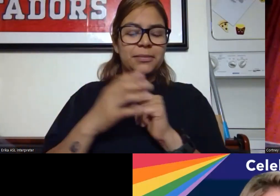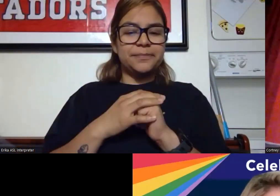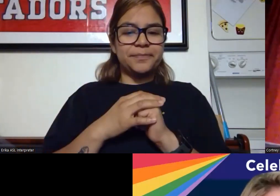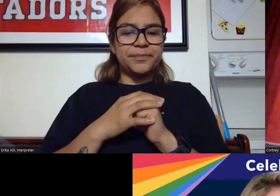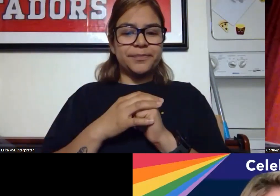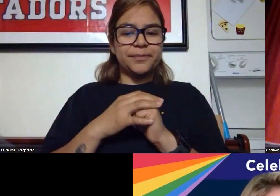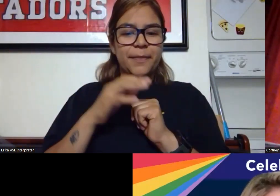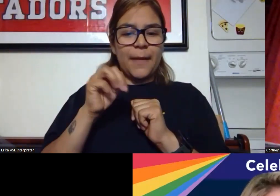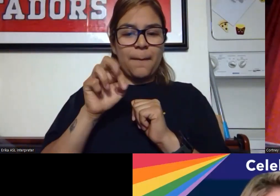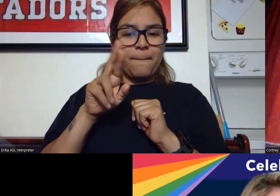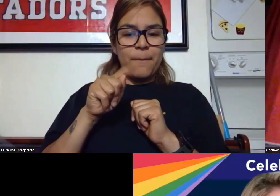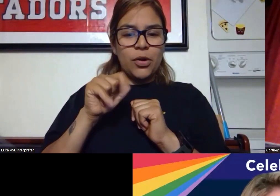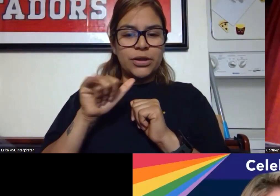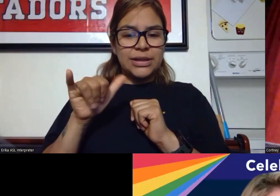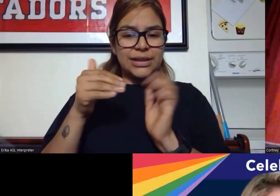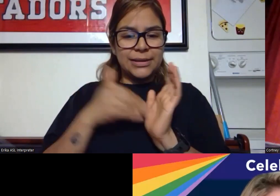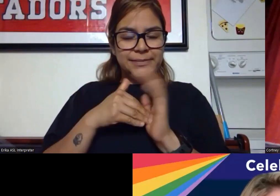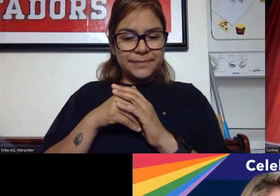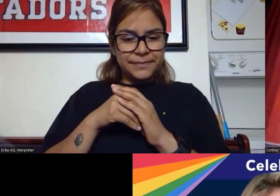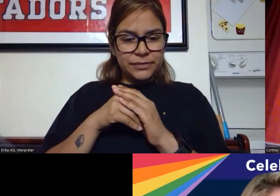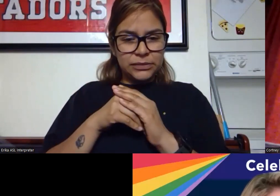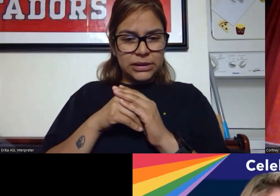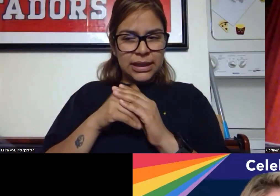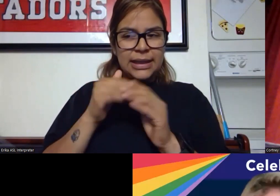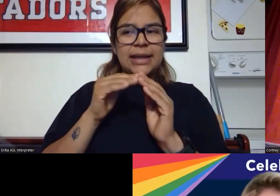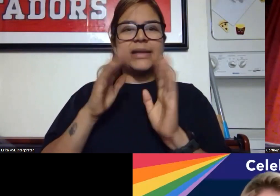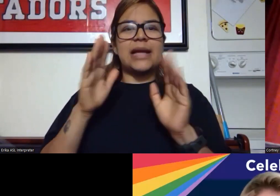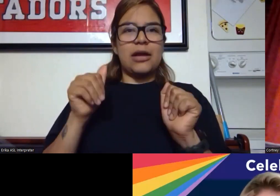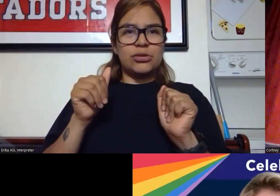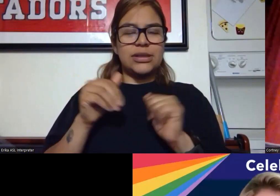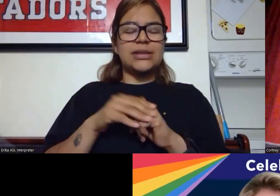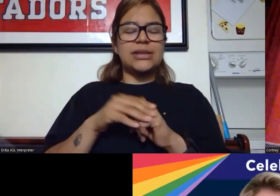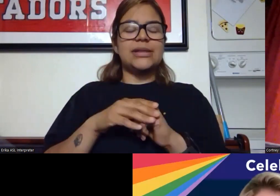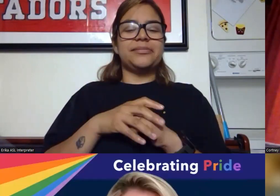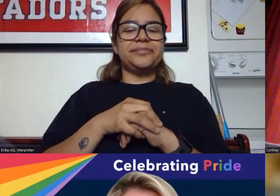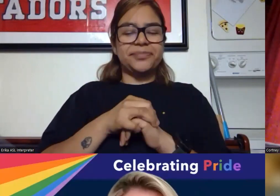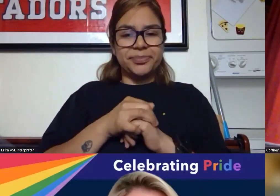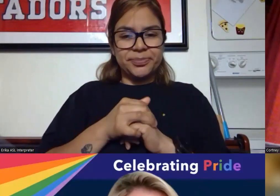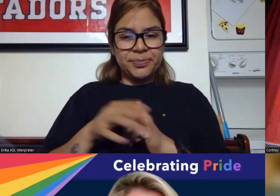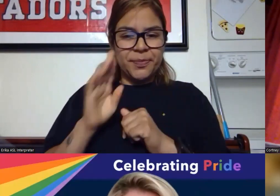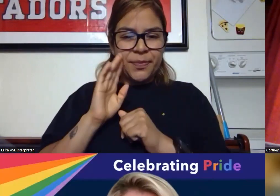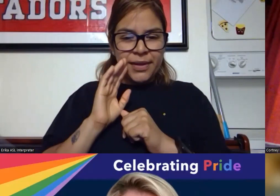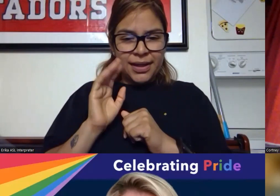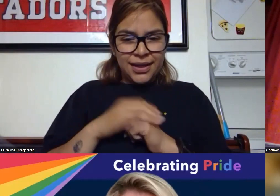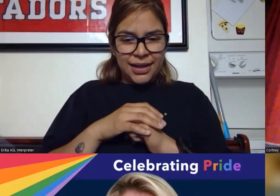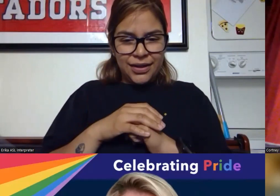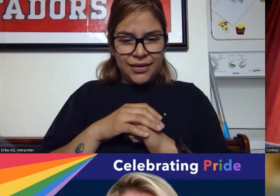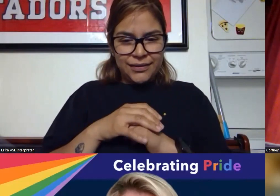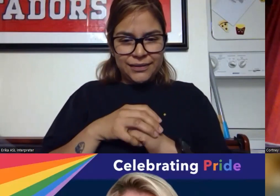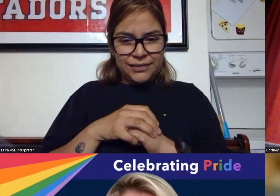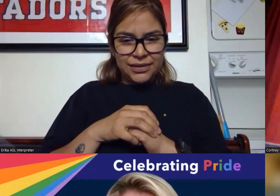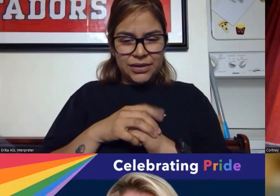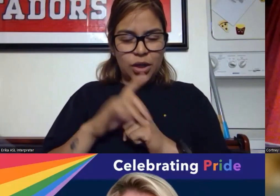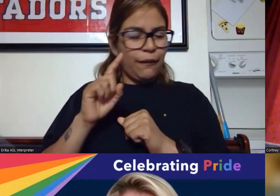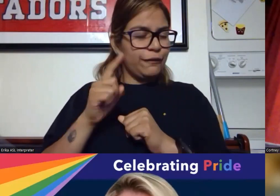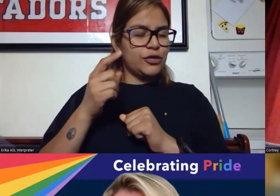next, and then we're going to move on to our Housing and Transportation Subcommittee report. Thank you, Marty Emoto, family member. First of all, I